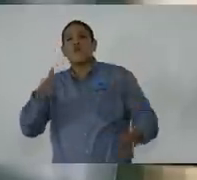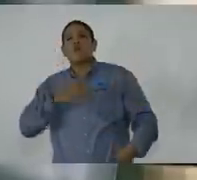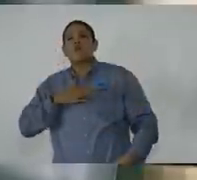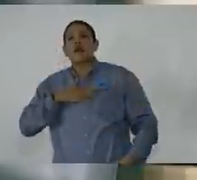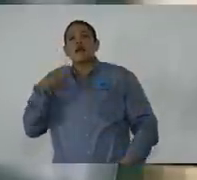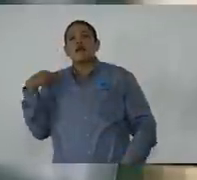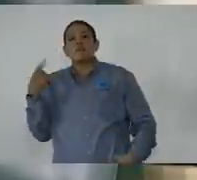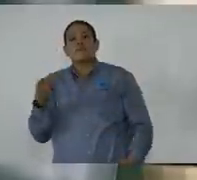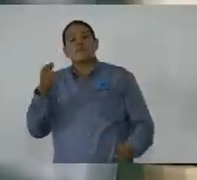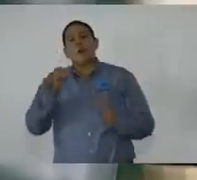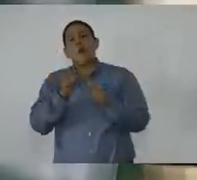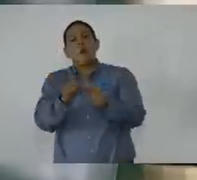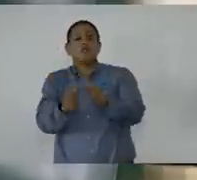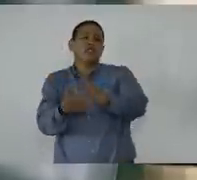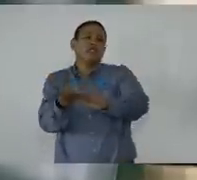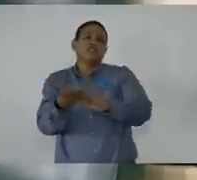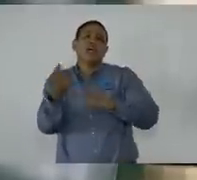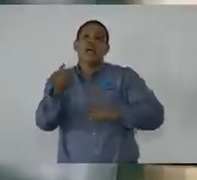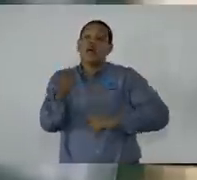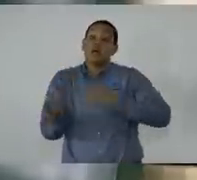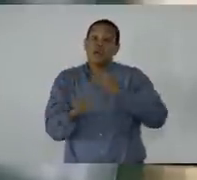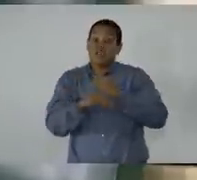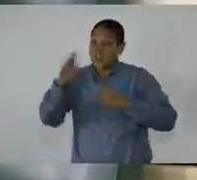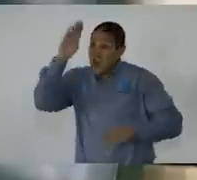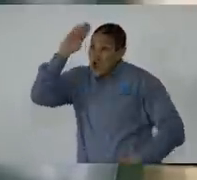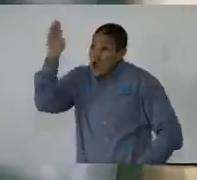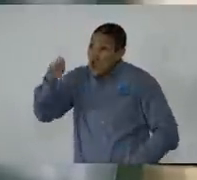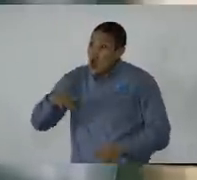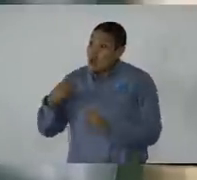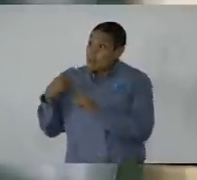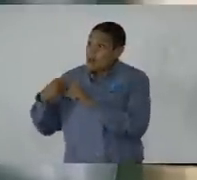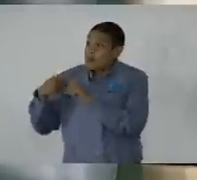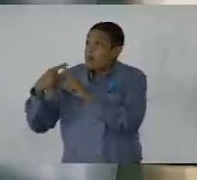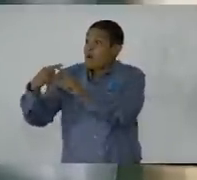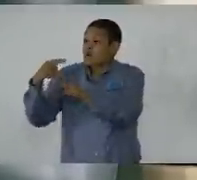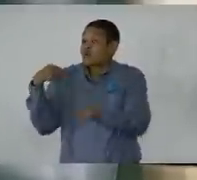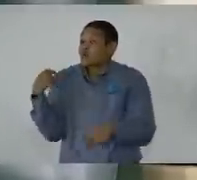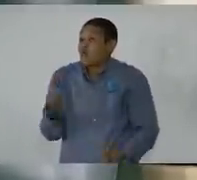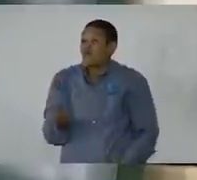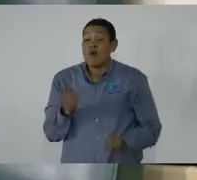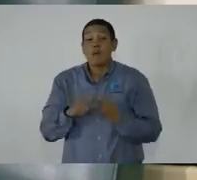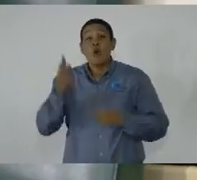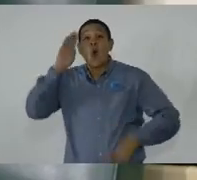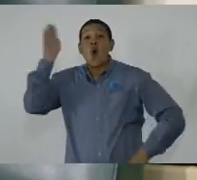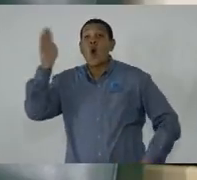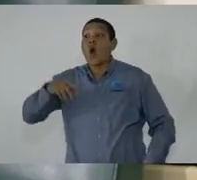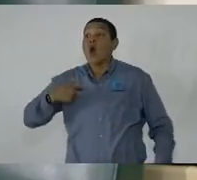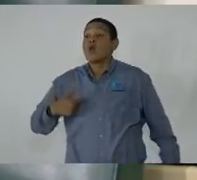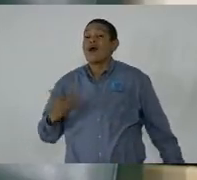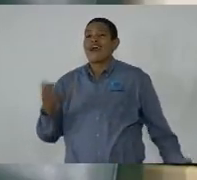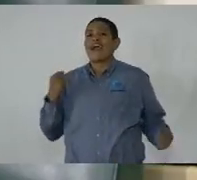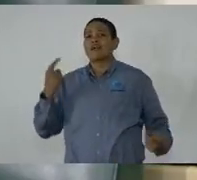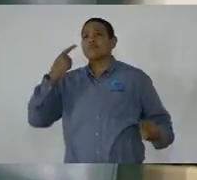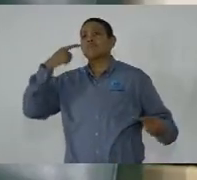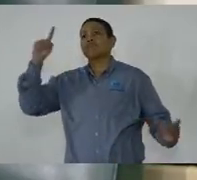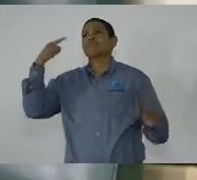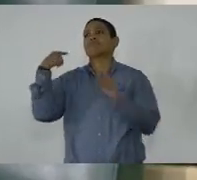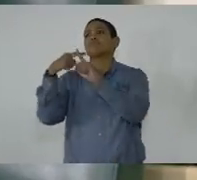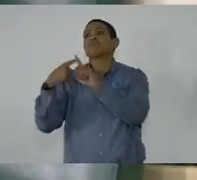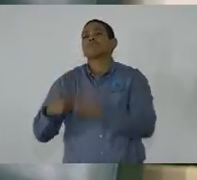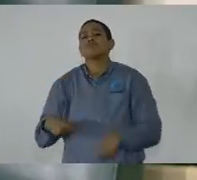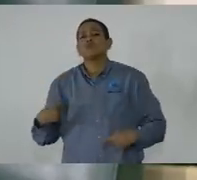will continue to be, because all of the gains that we can make and all the gains that we have made are at